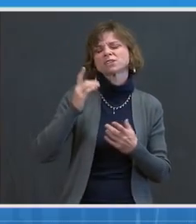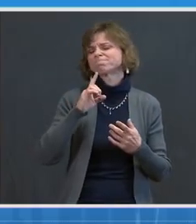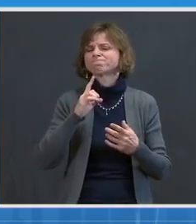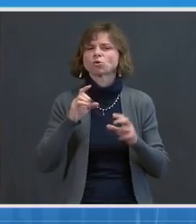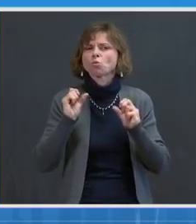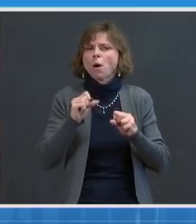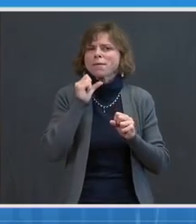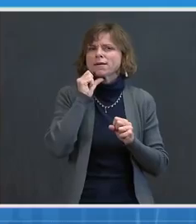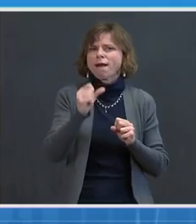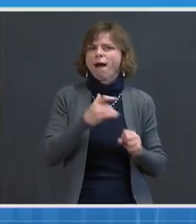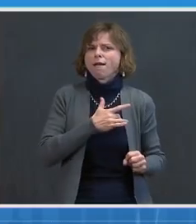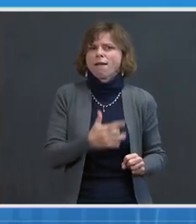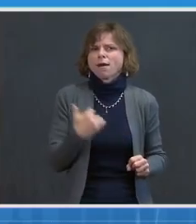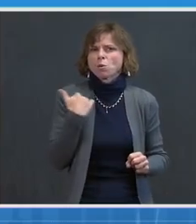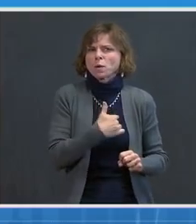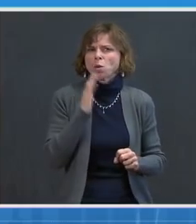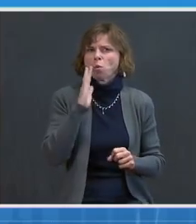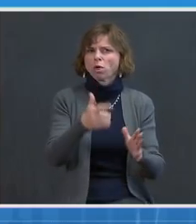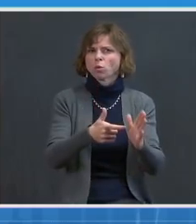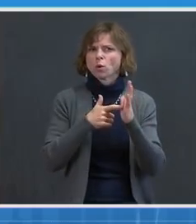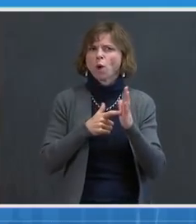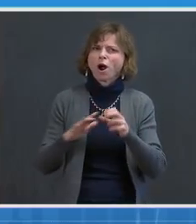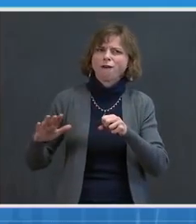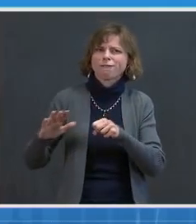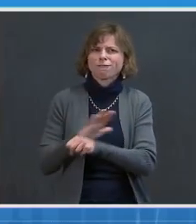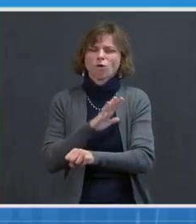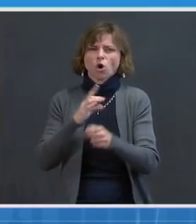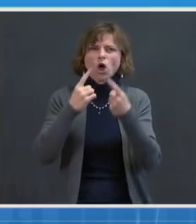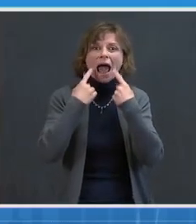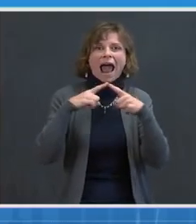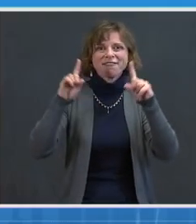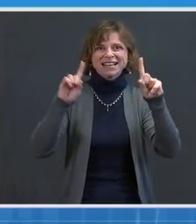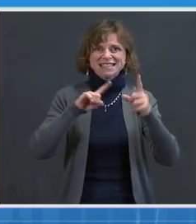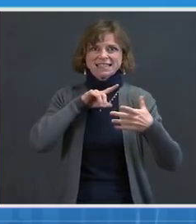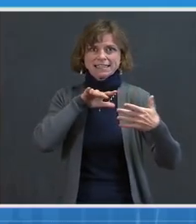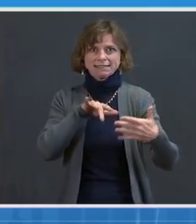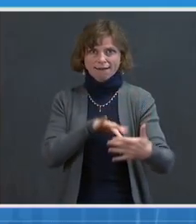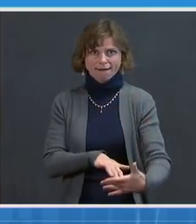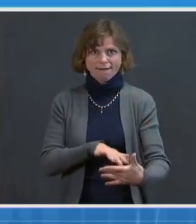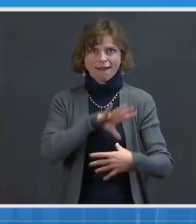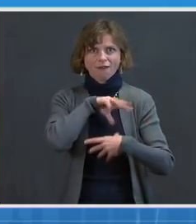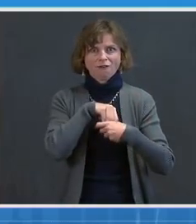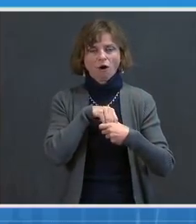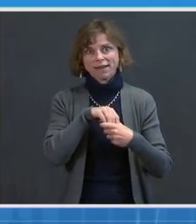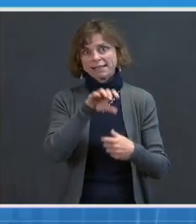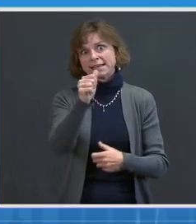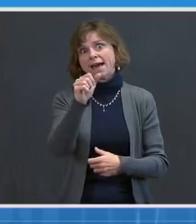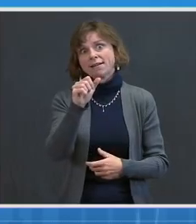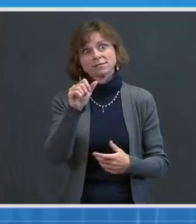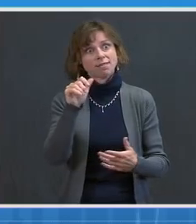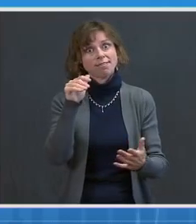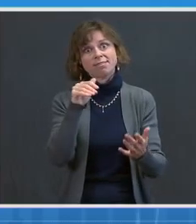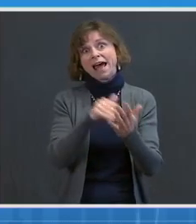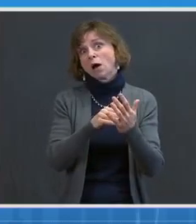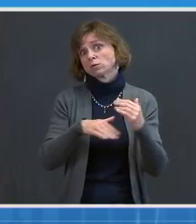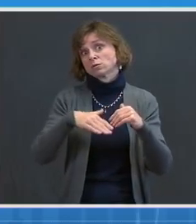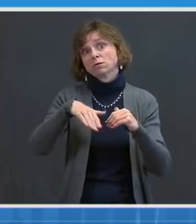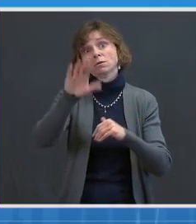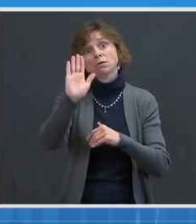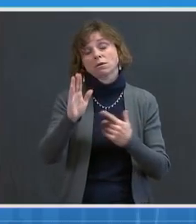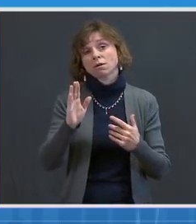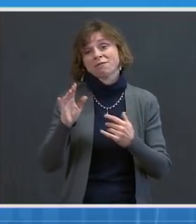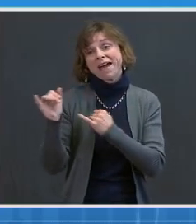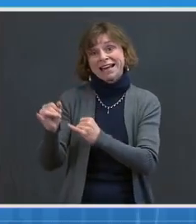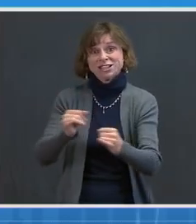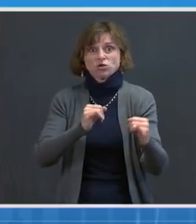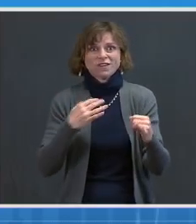will require a full efficacy study involving tens of thousands of individual